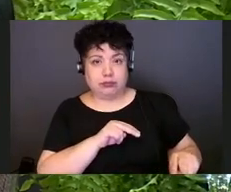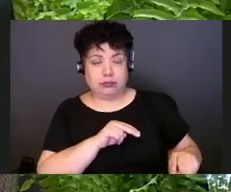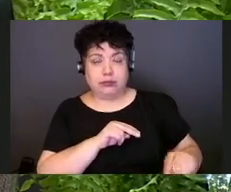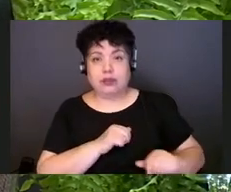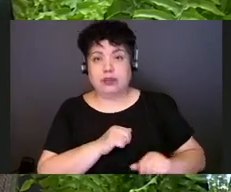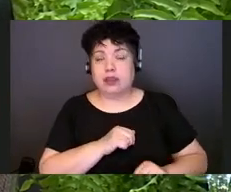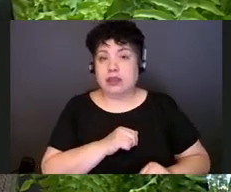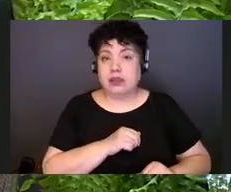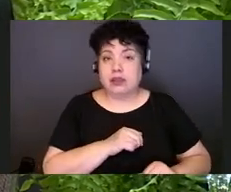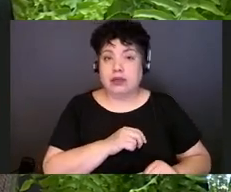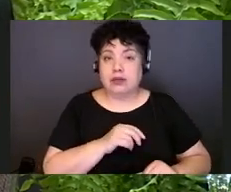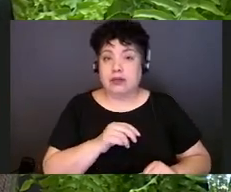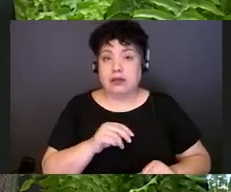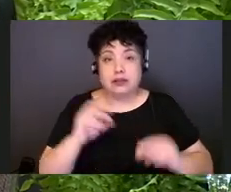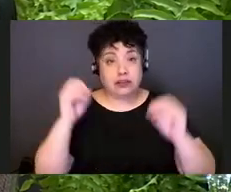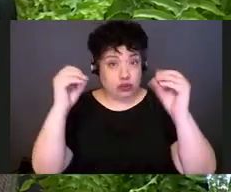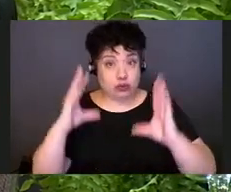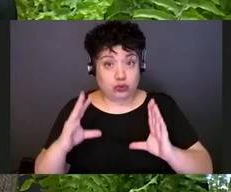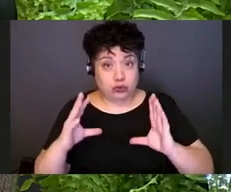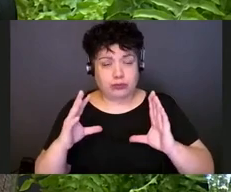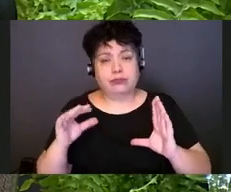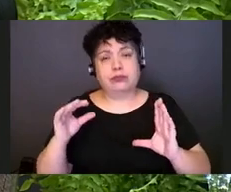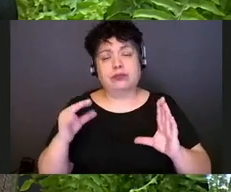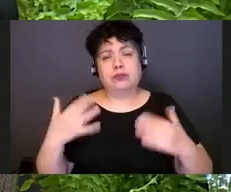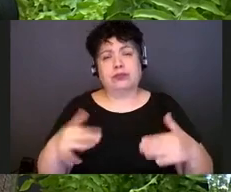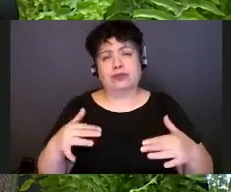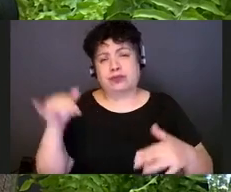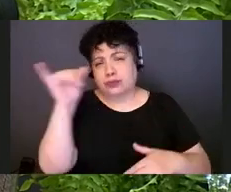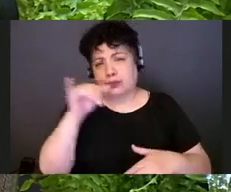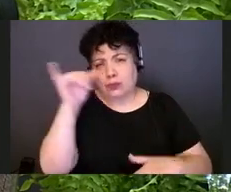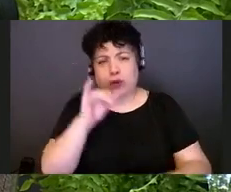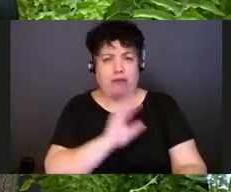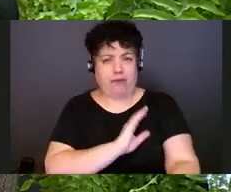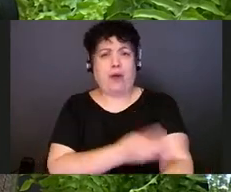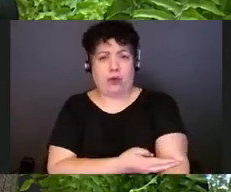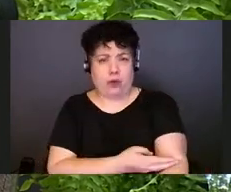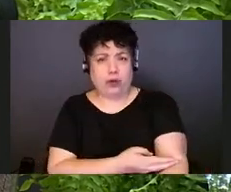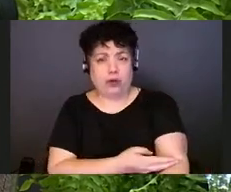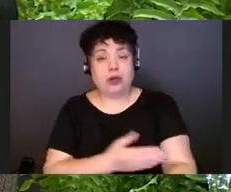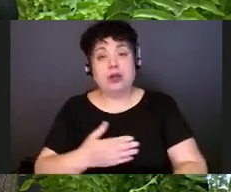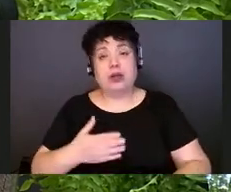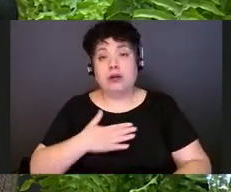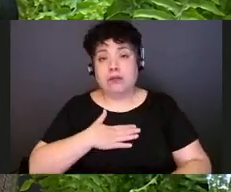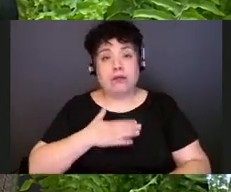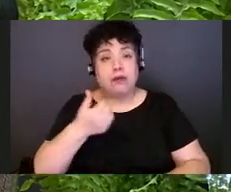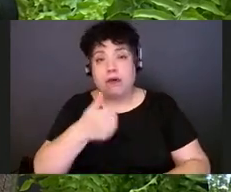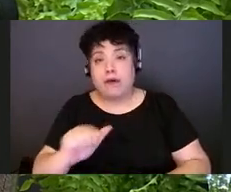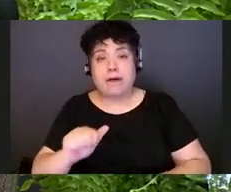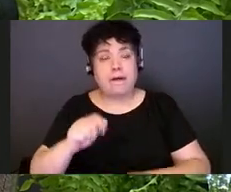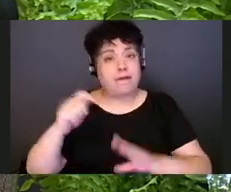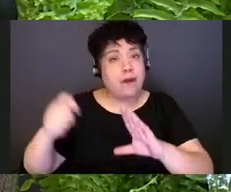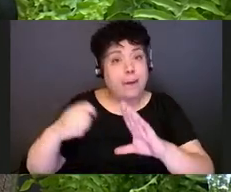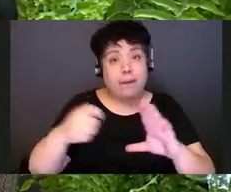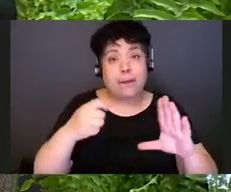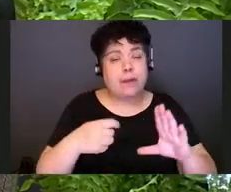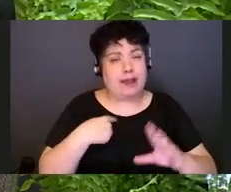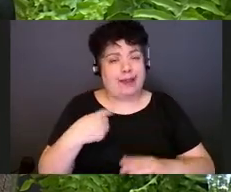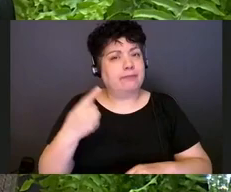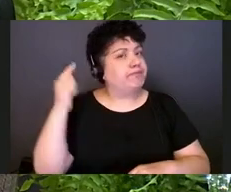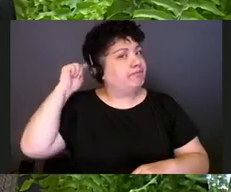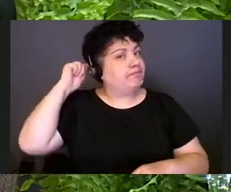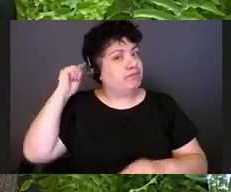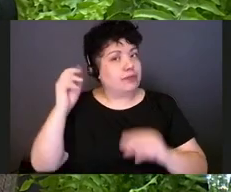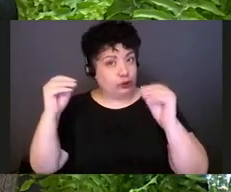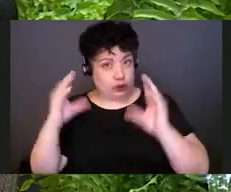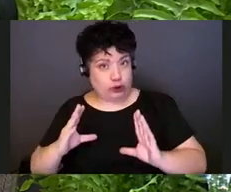teachers have a lot of power. Everything I do in film, I always think of teachers to give them tools